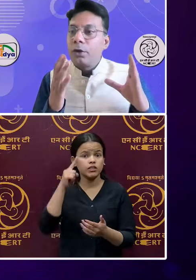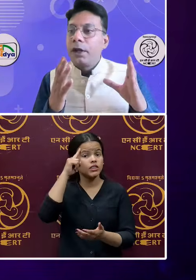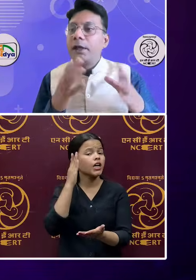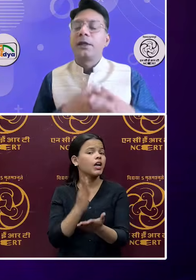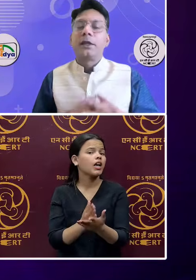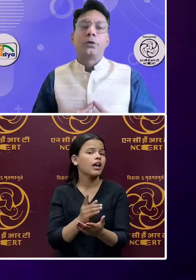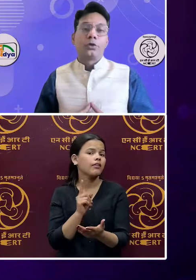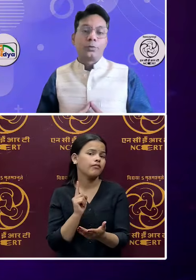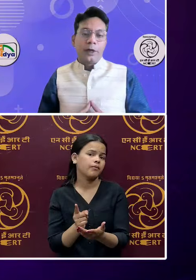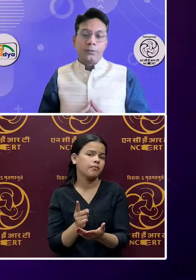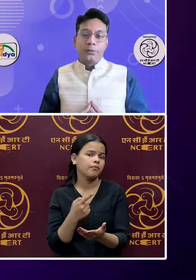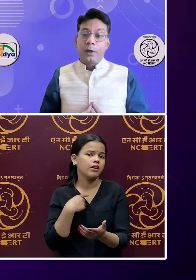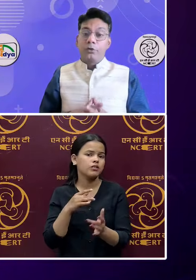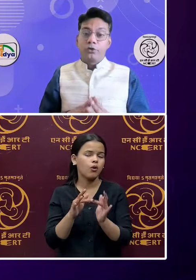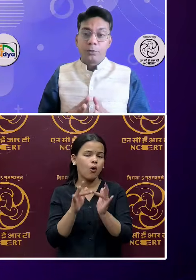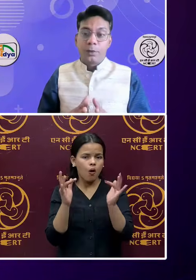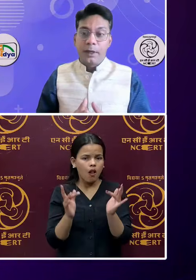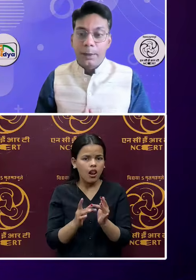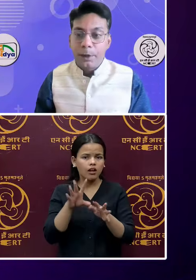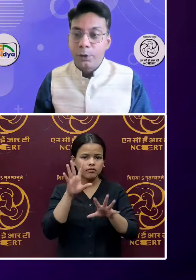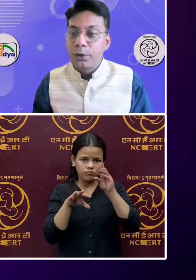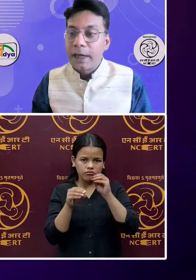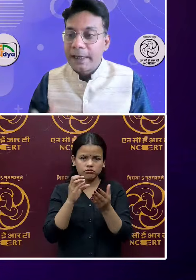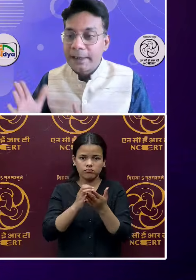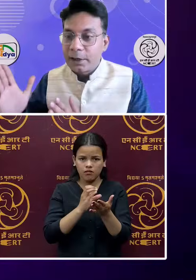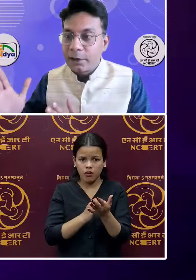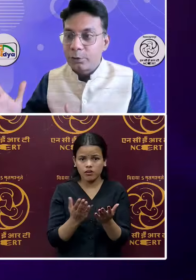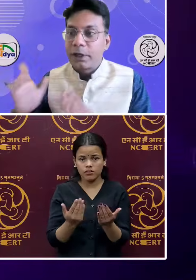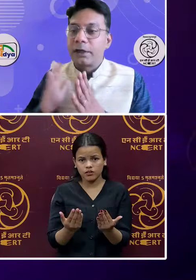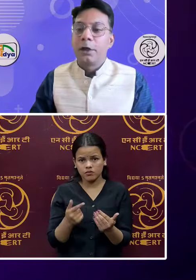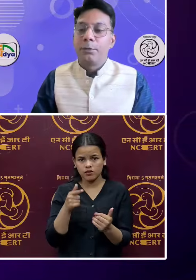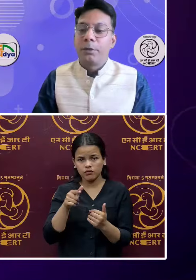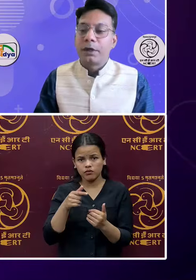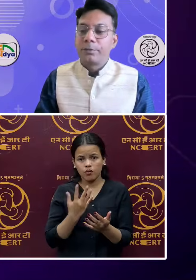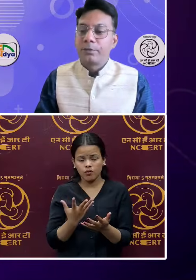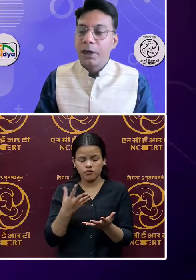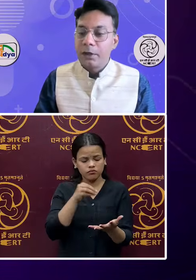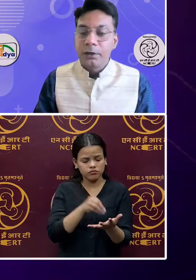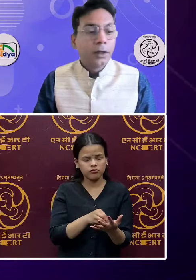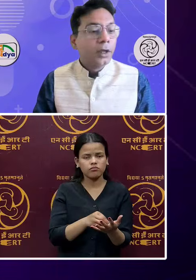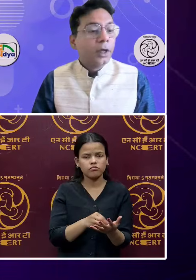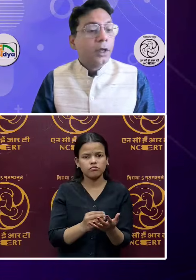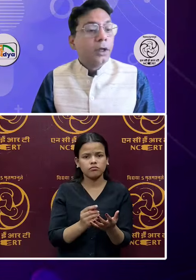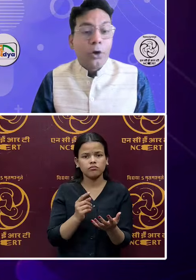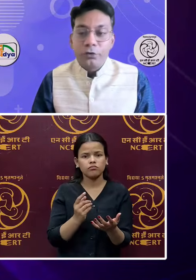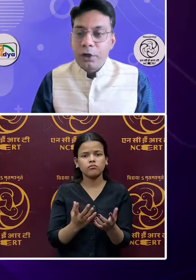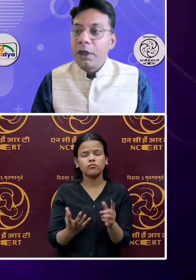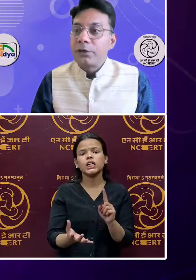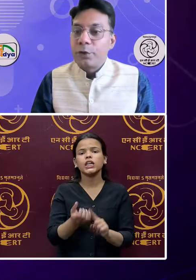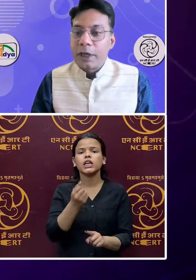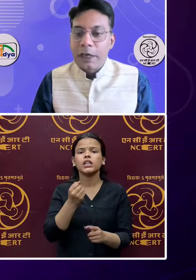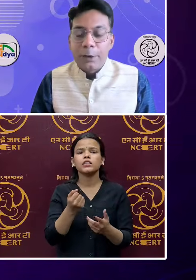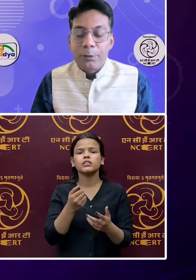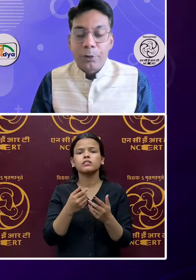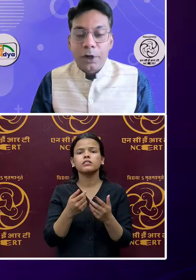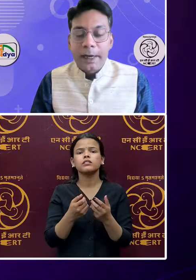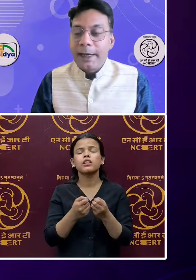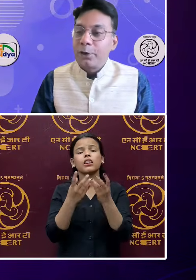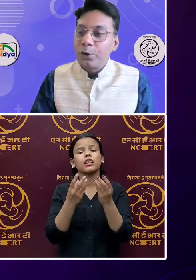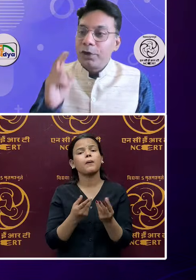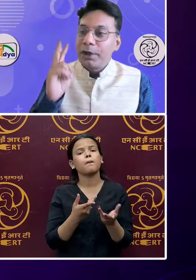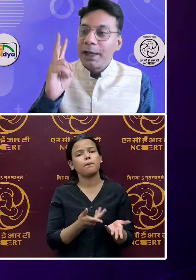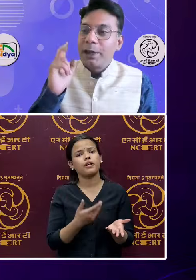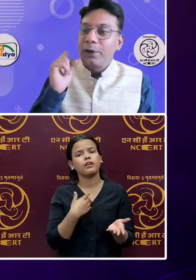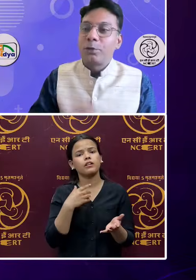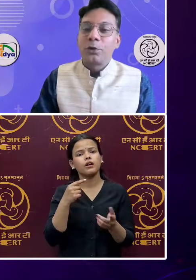your online learning course platform should be able to cater to that number, correct? Costing is very important,